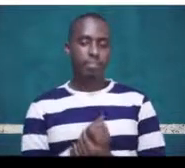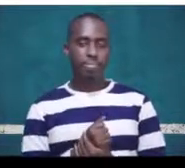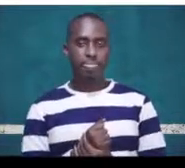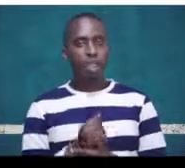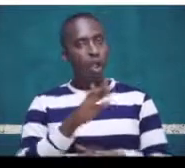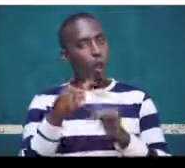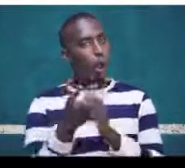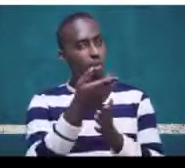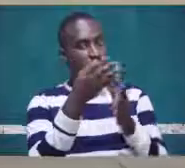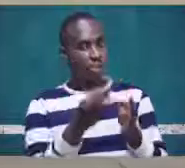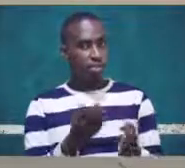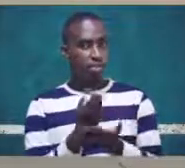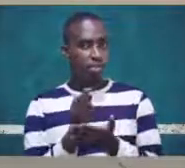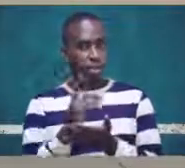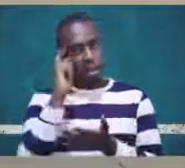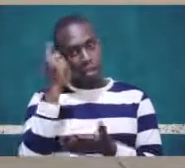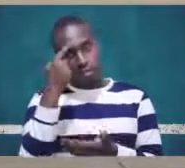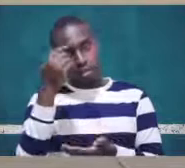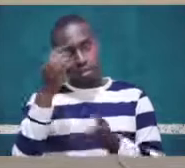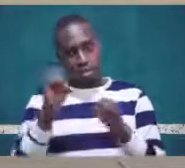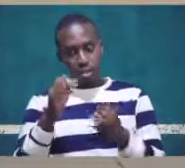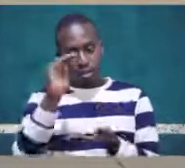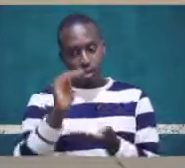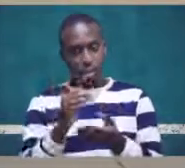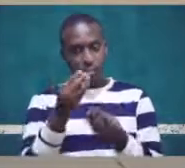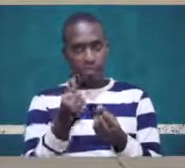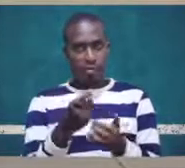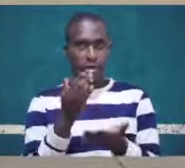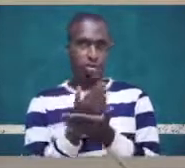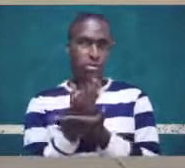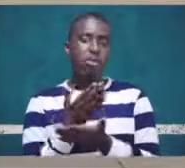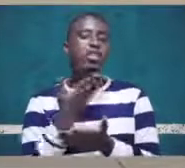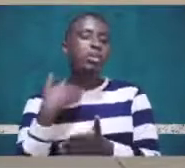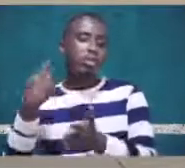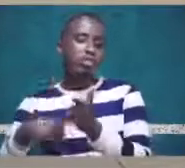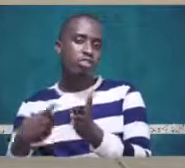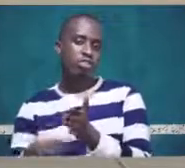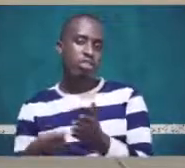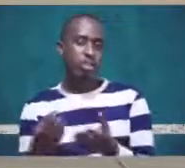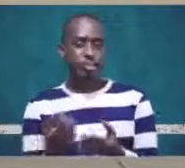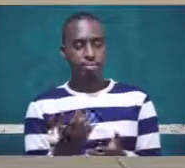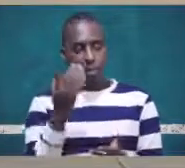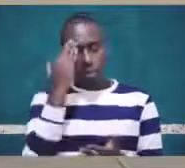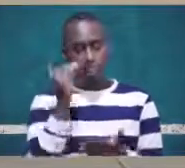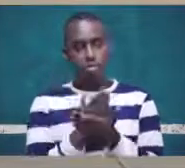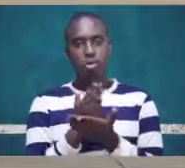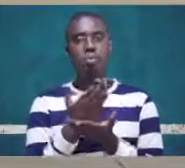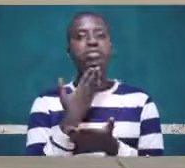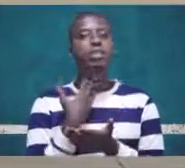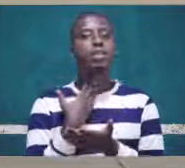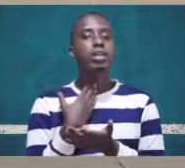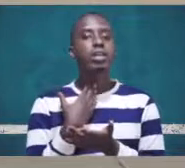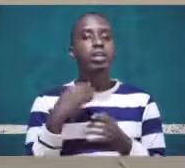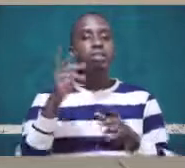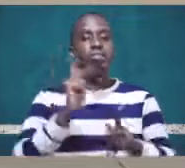products. All these are the things that the government tries to reduce the money they want to charge it as the taxes, because they just want maybe the